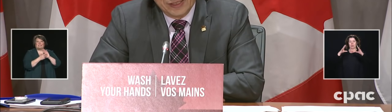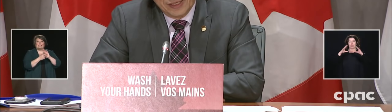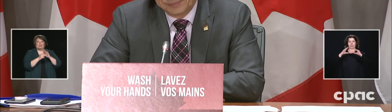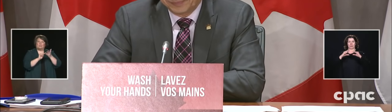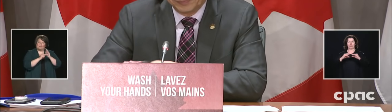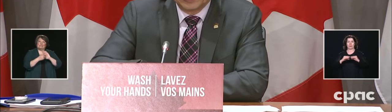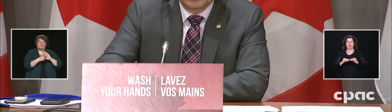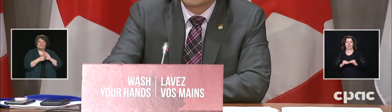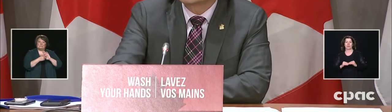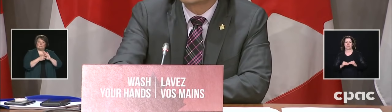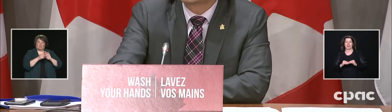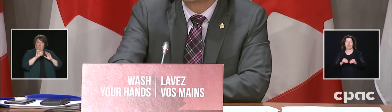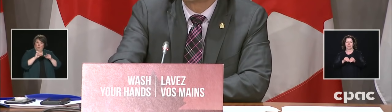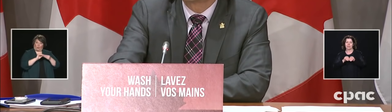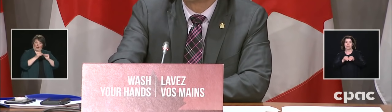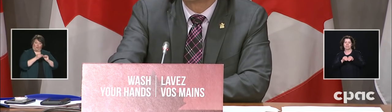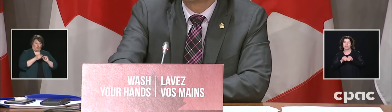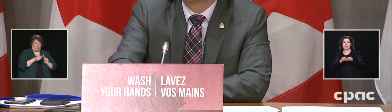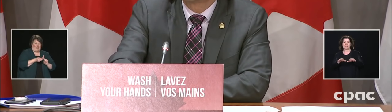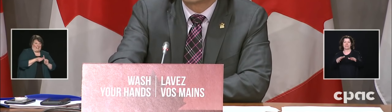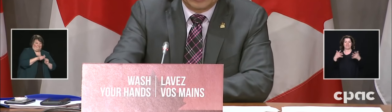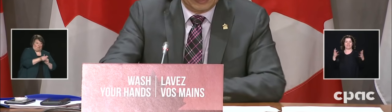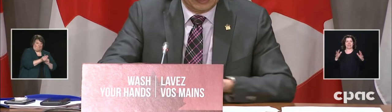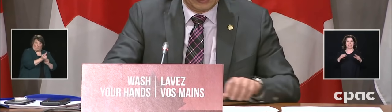ici au Canada.